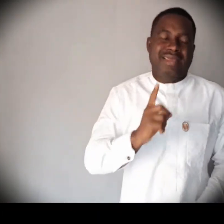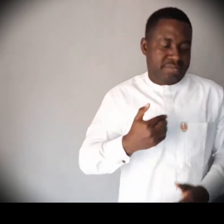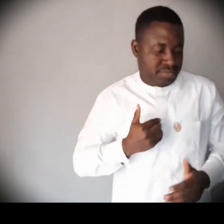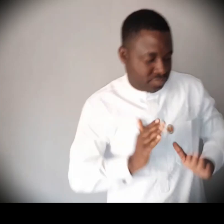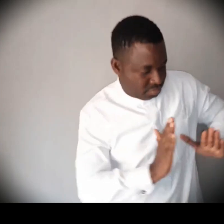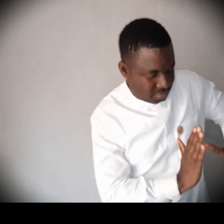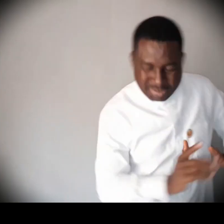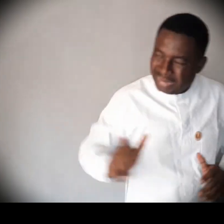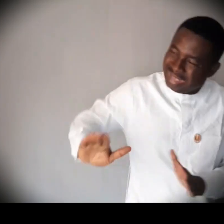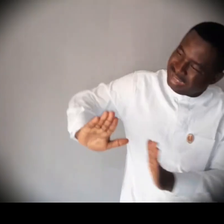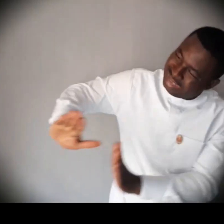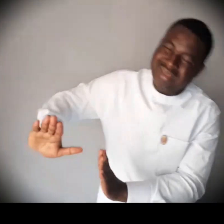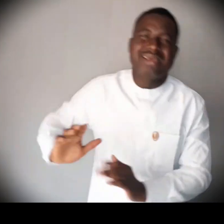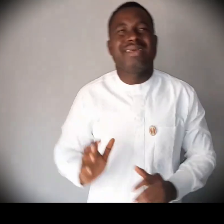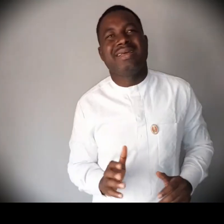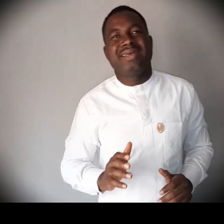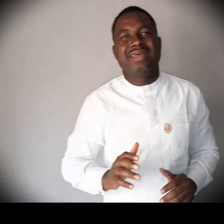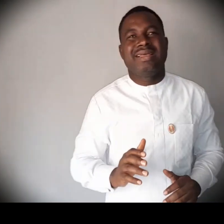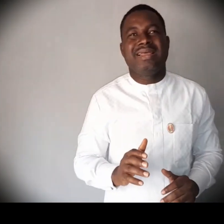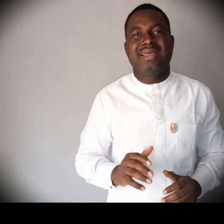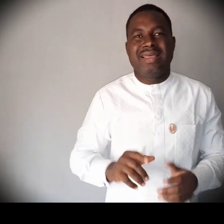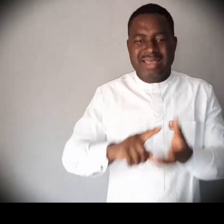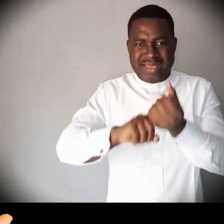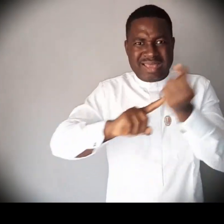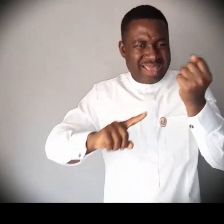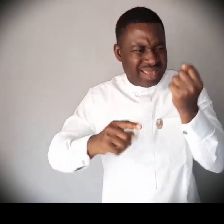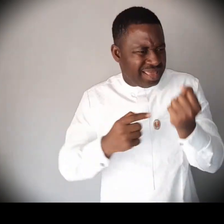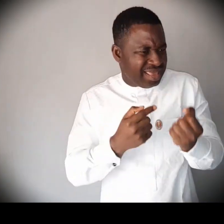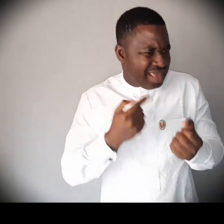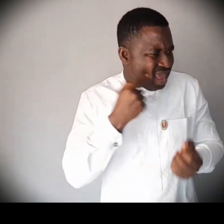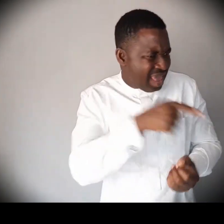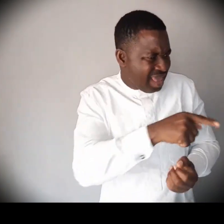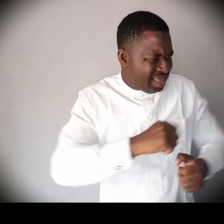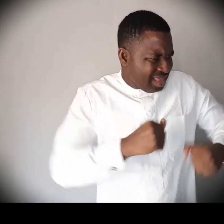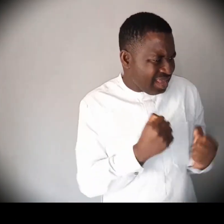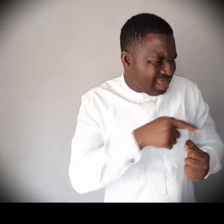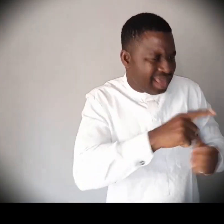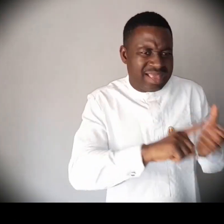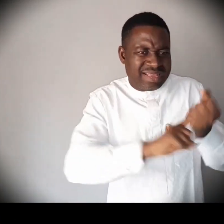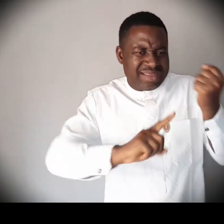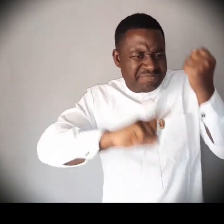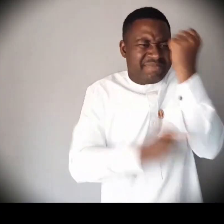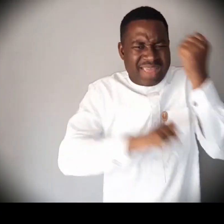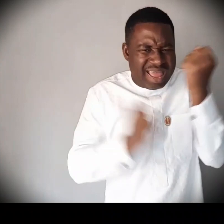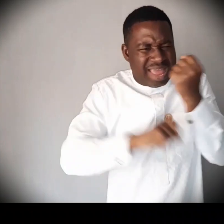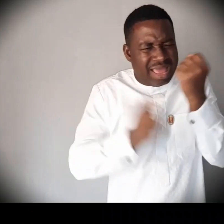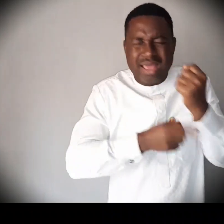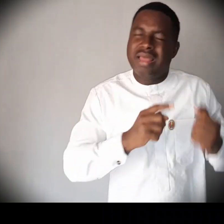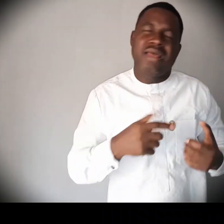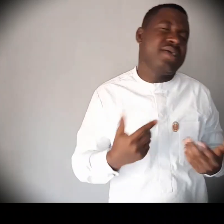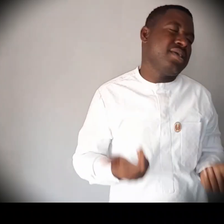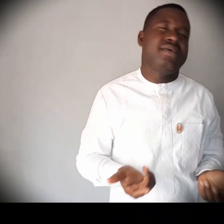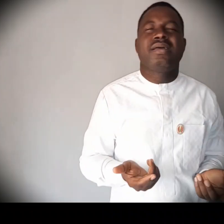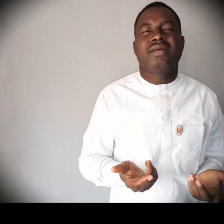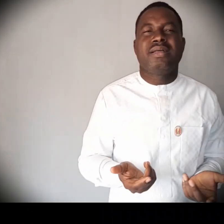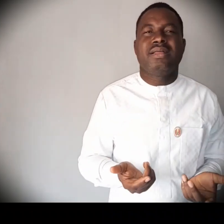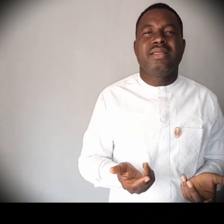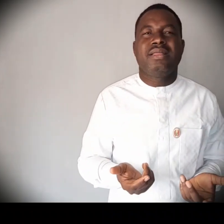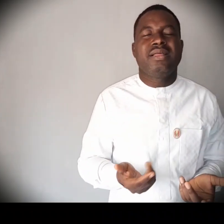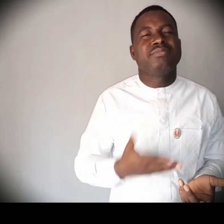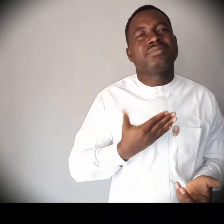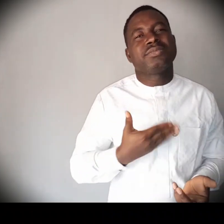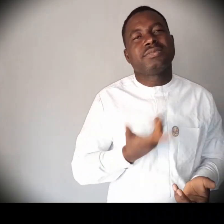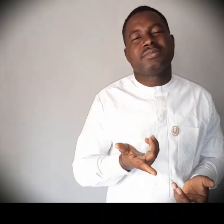info@ezeli.org or on our social media platforms, Facebook, Instagram, YouTube. You can contact us